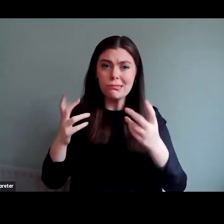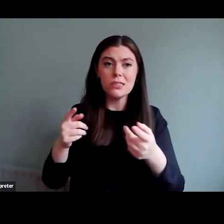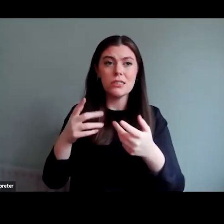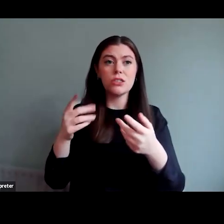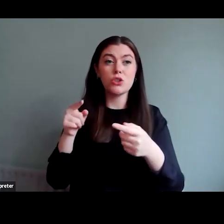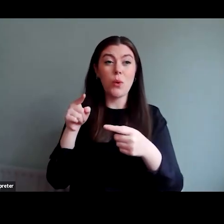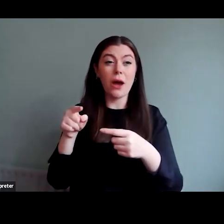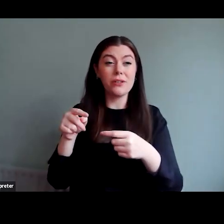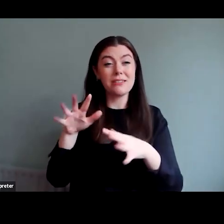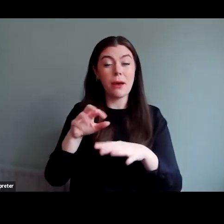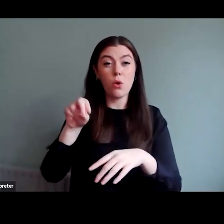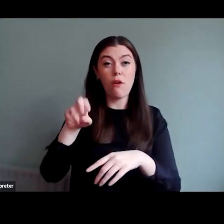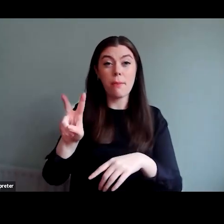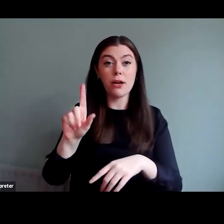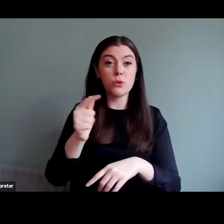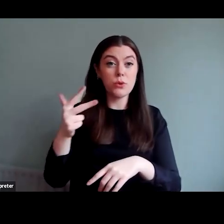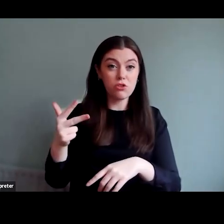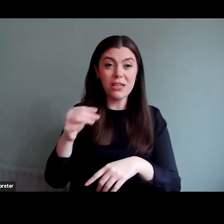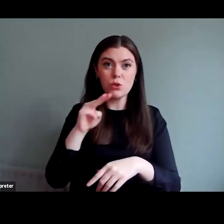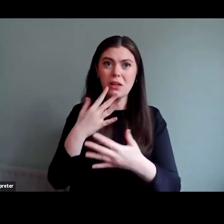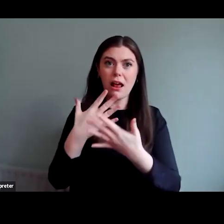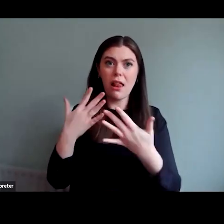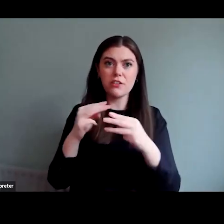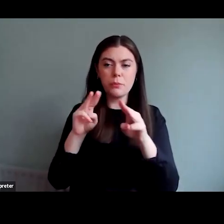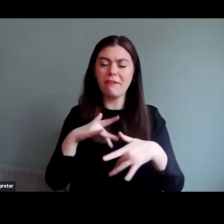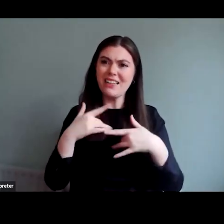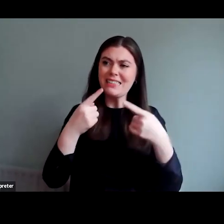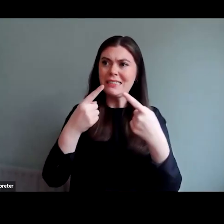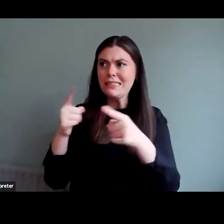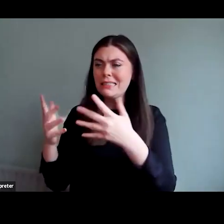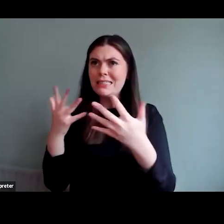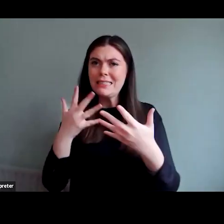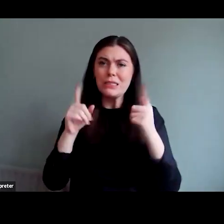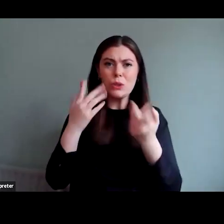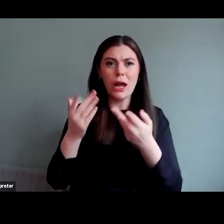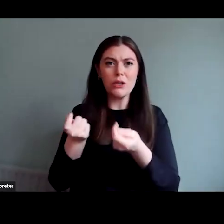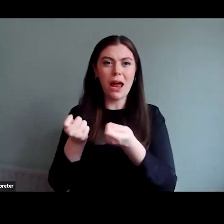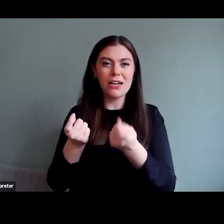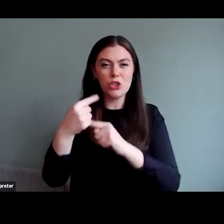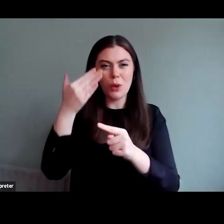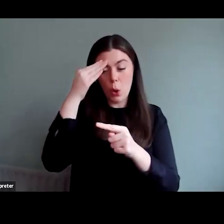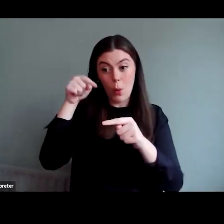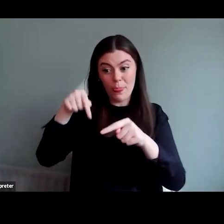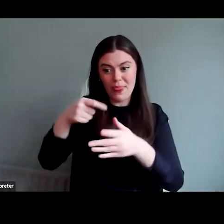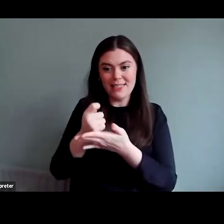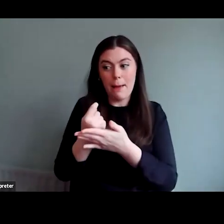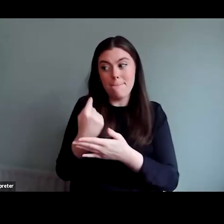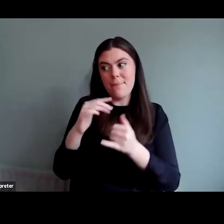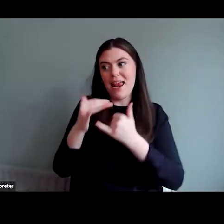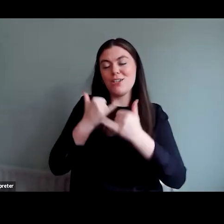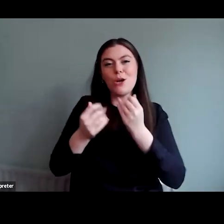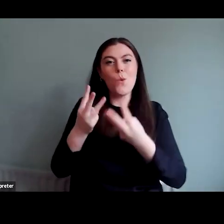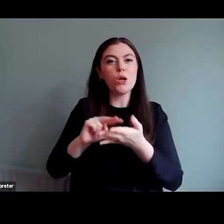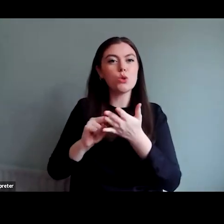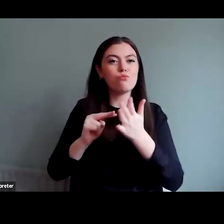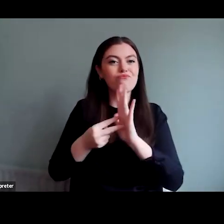right after things had kicked off. So anyways, we knew that we wanted to approach this in a different way. So one of the things we did, so we drafted